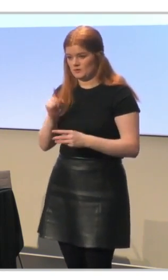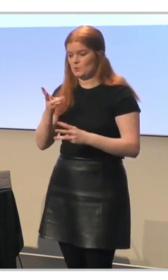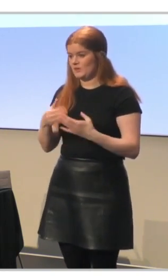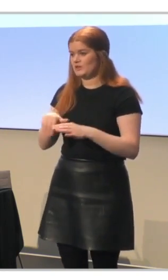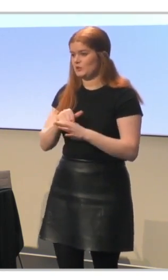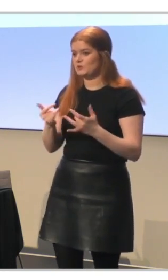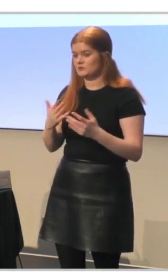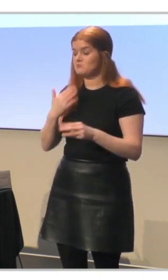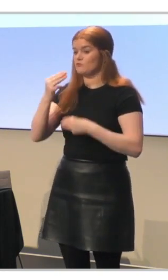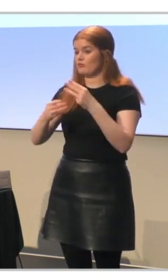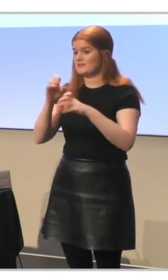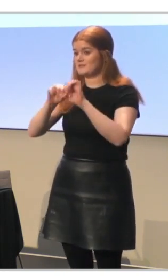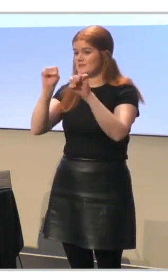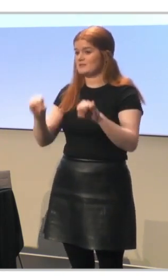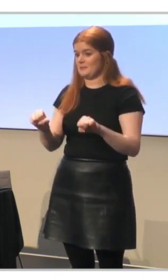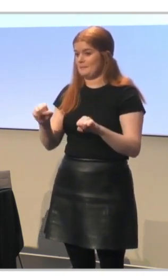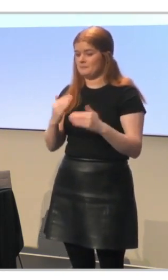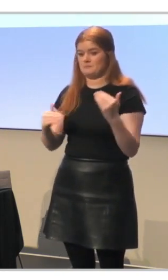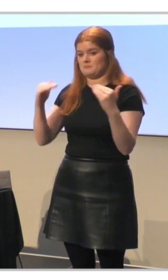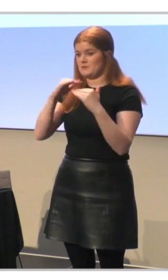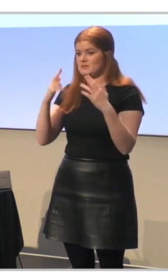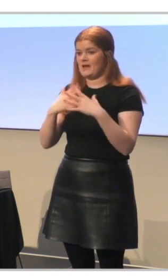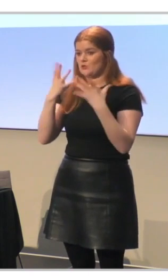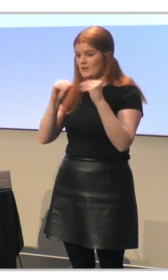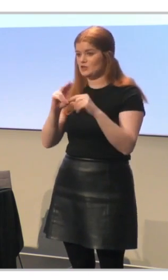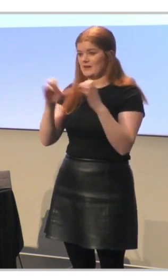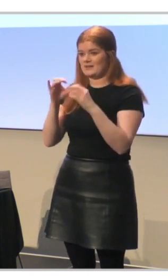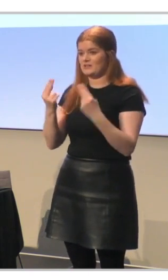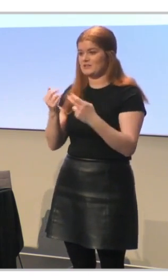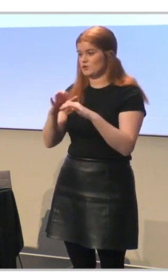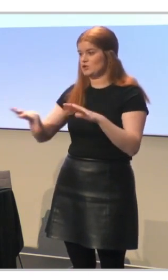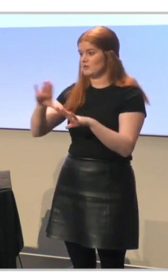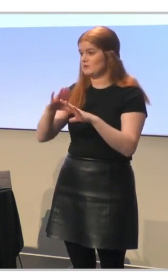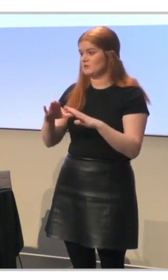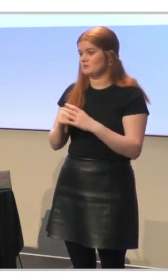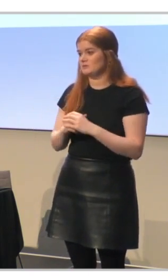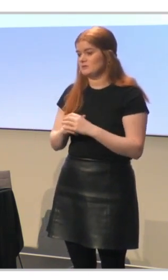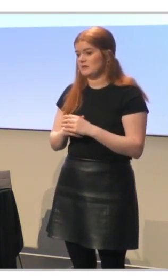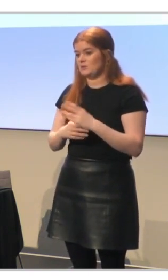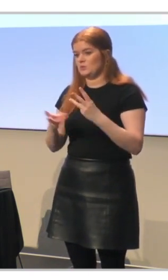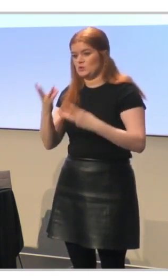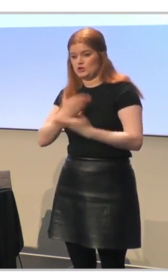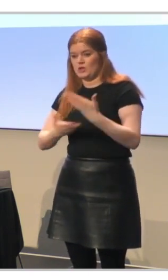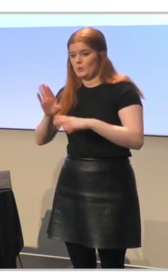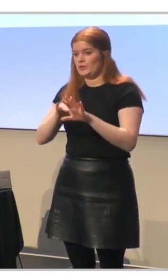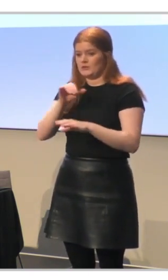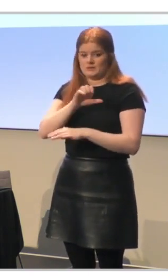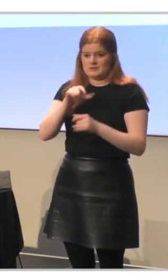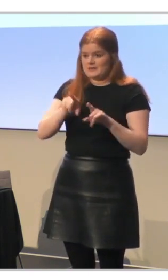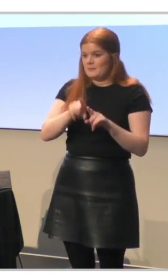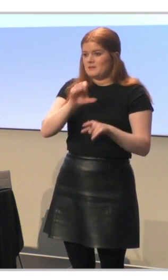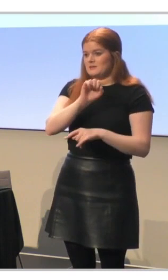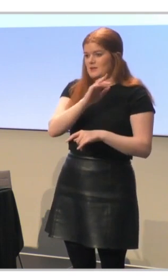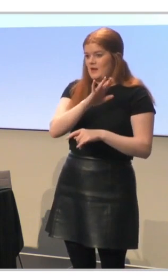involve progressing a system that meets the education and care needs of children, like I've shared with you, Sean, Skye and Laura,